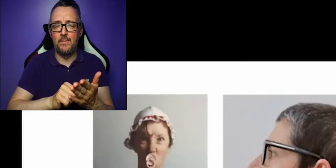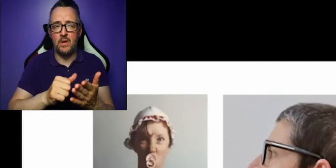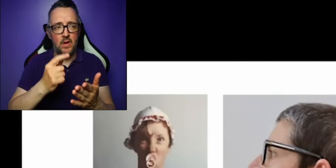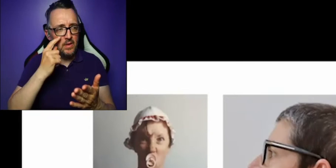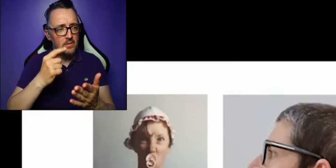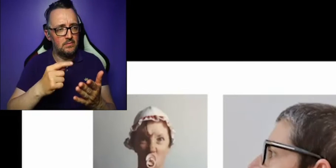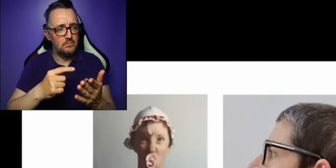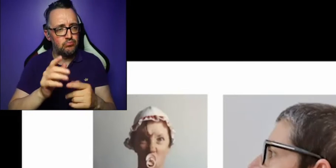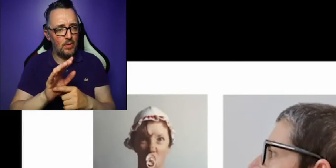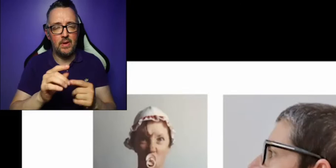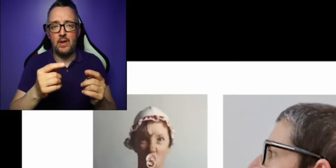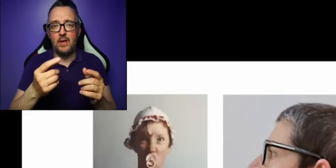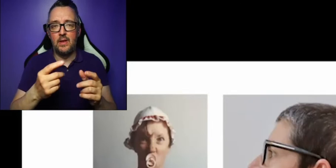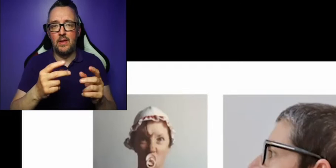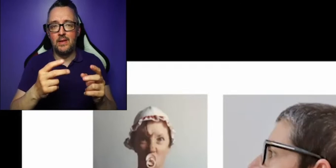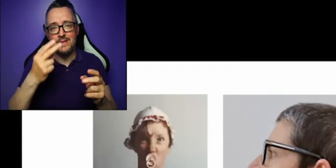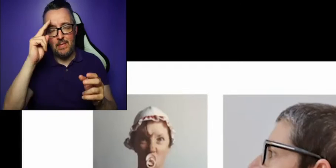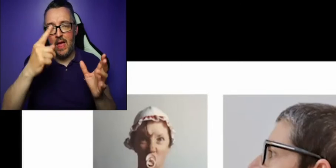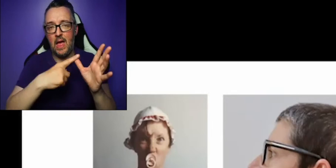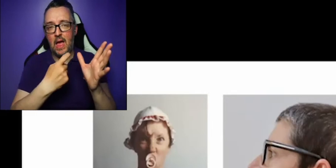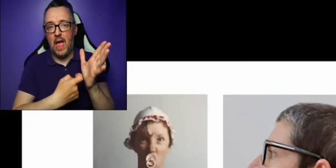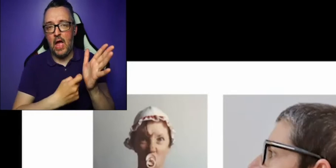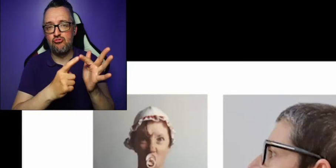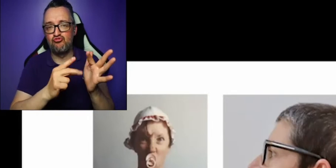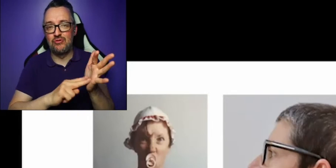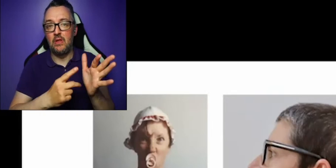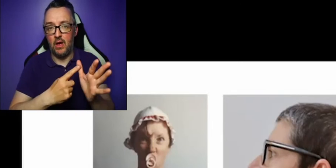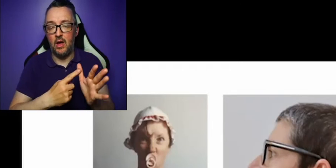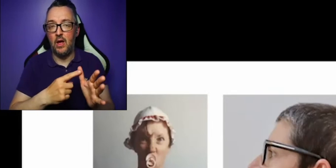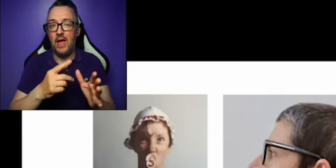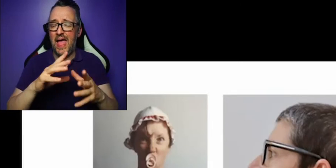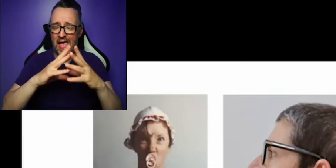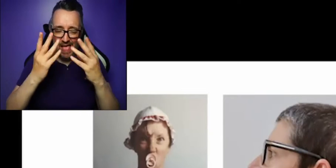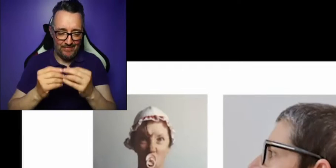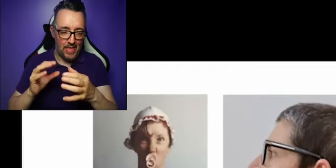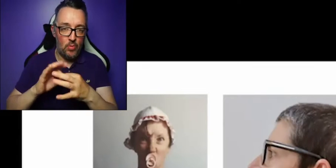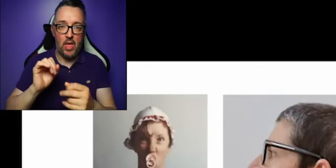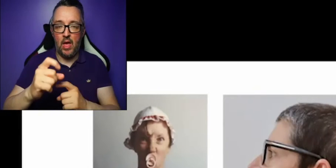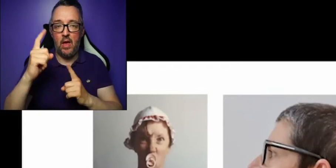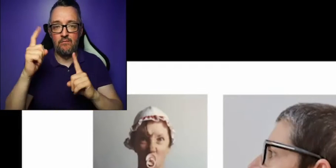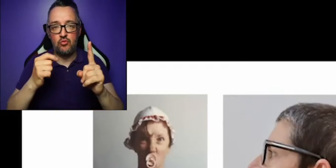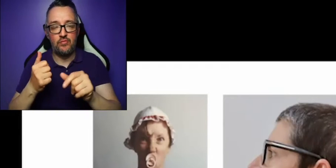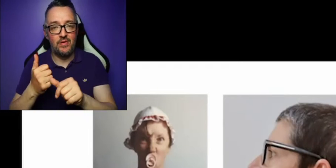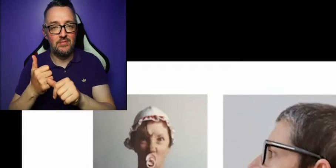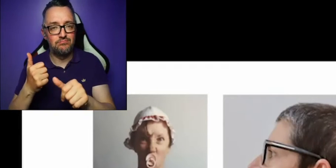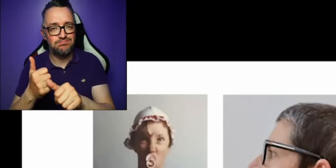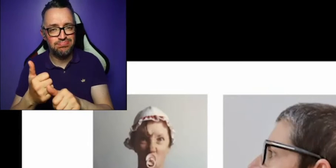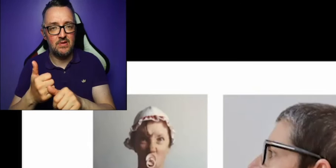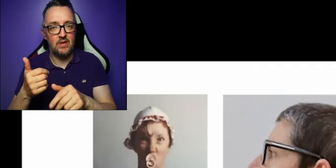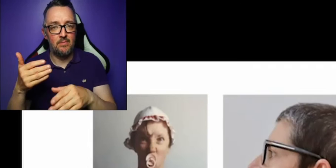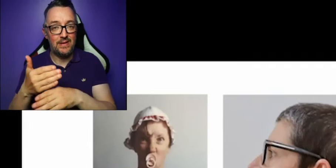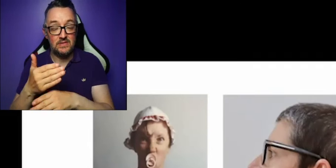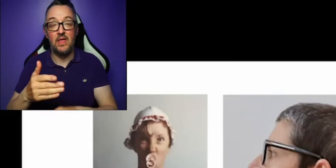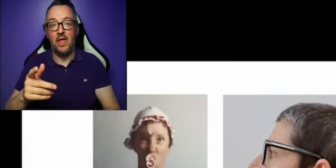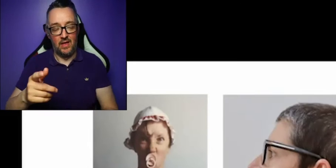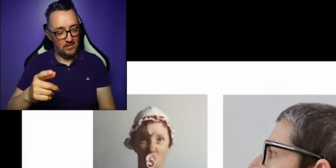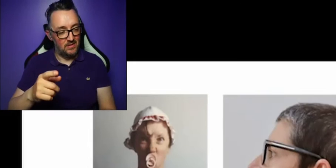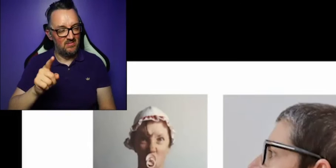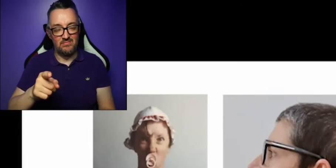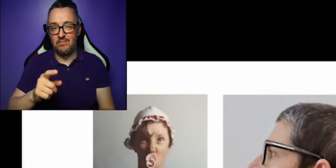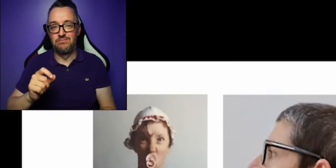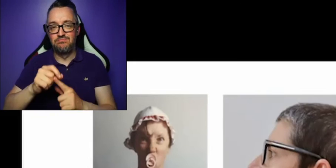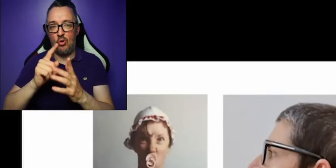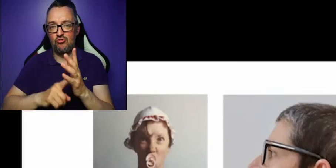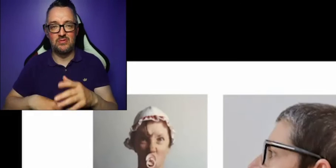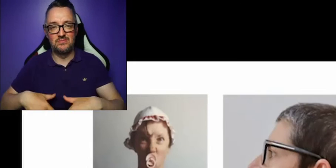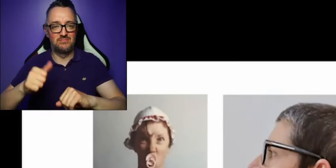did all around her phototherapy practice. And that was when the project was born, really, was